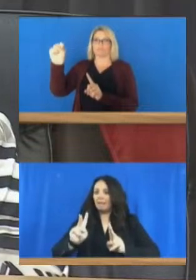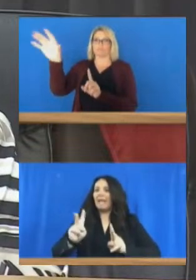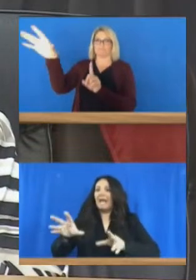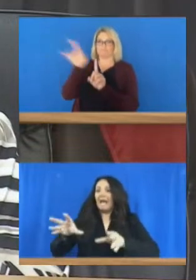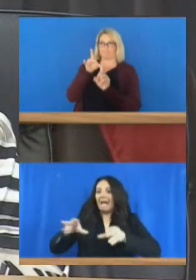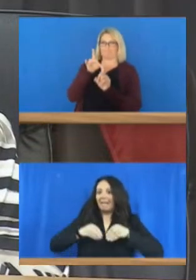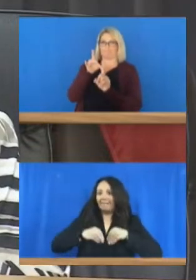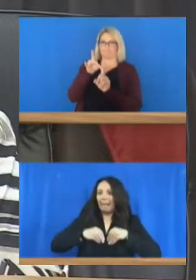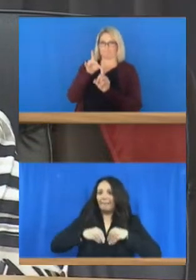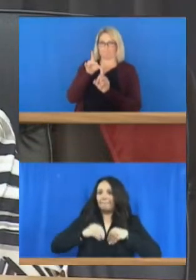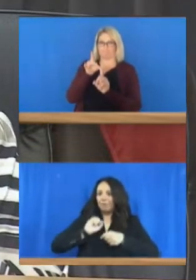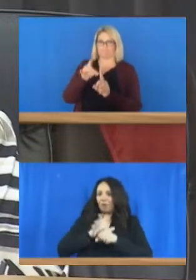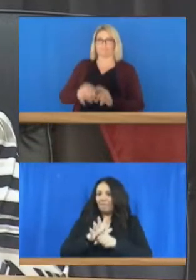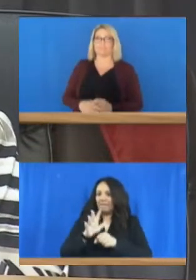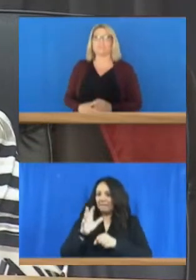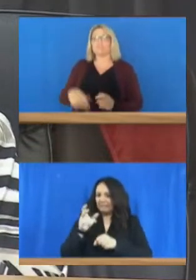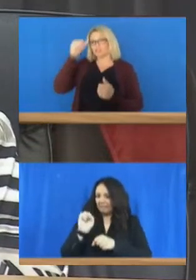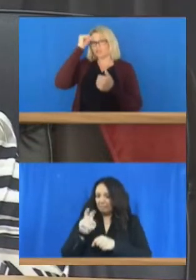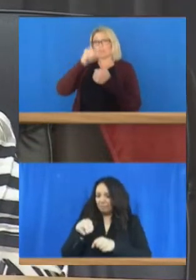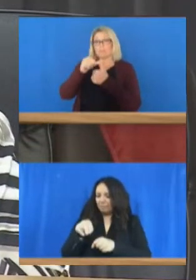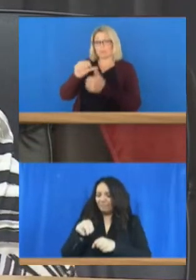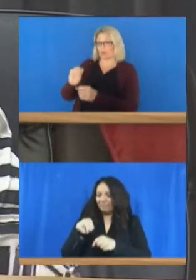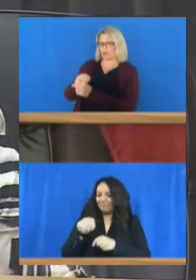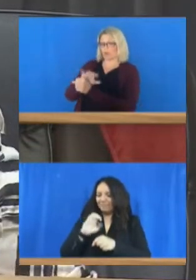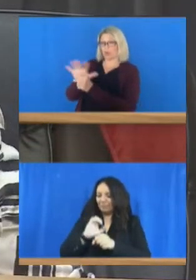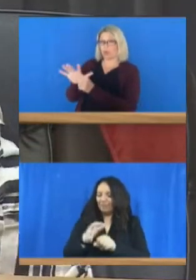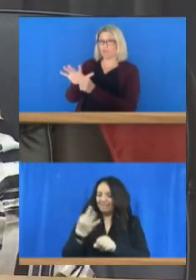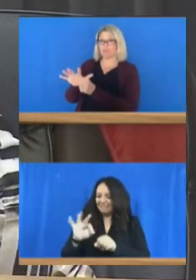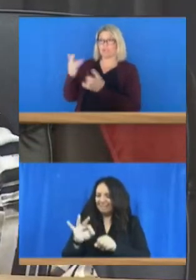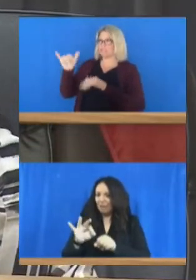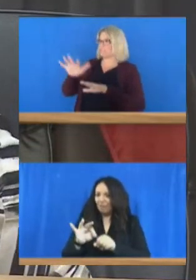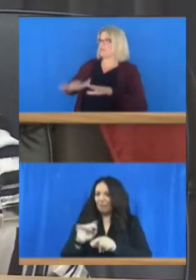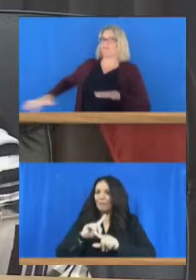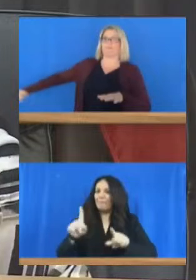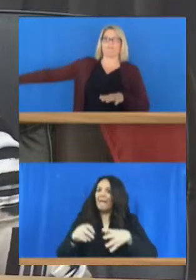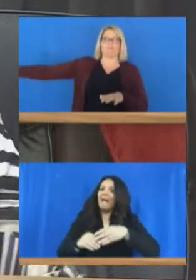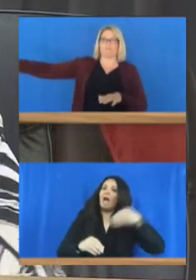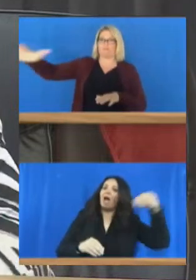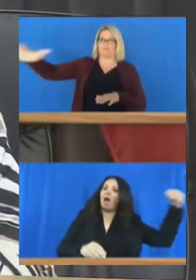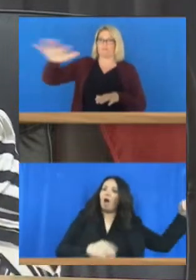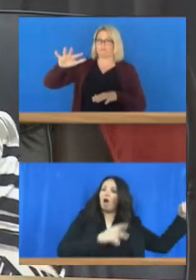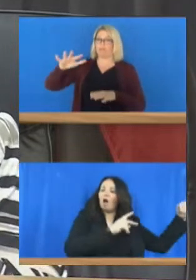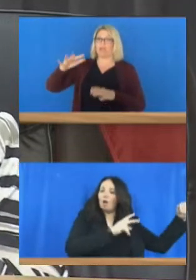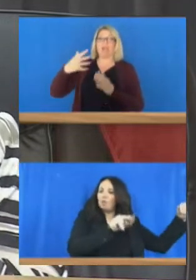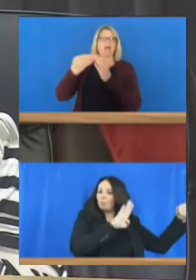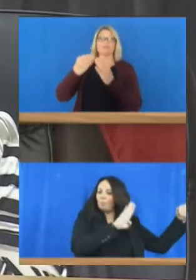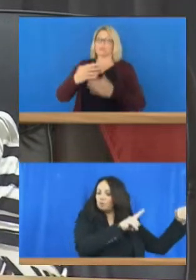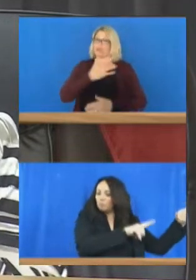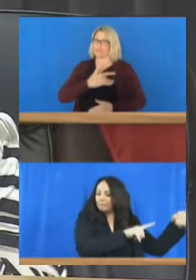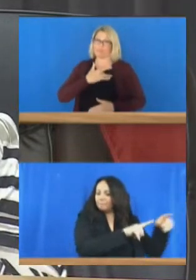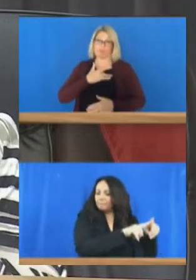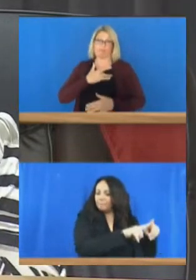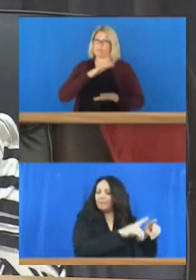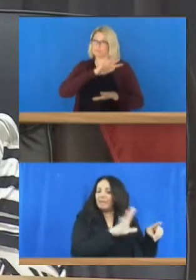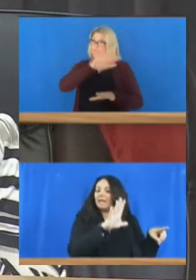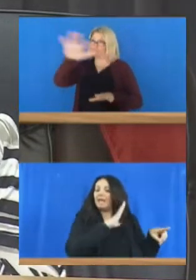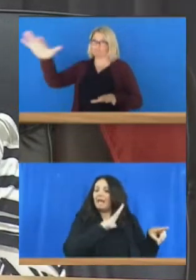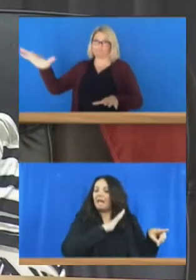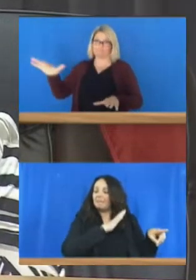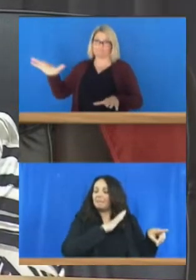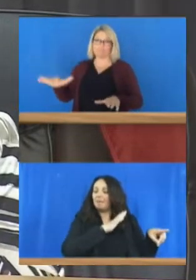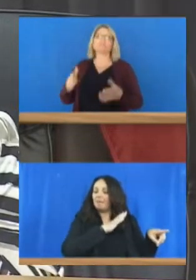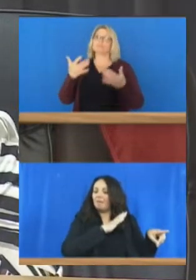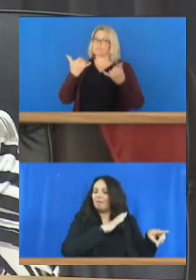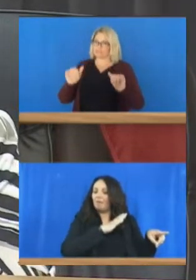of transmission. So it is an ongoing risk. The fact is, the highly contagious variants and the